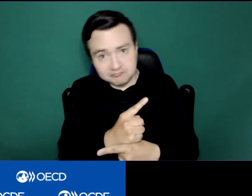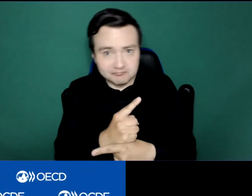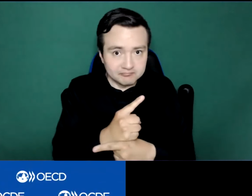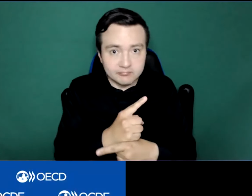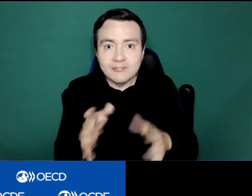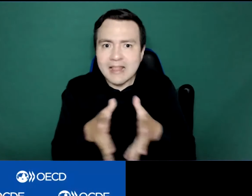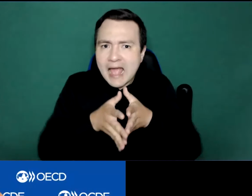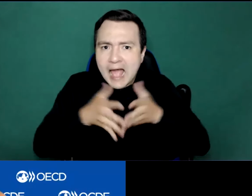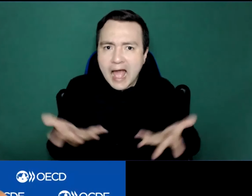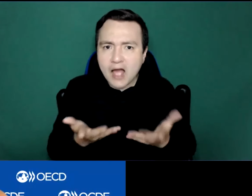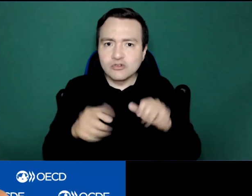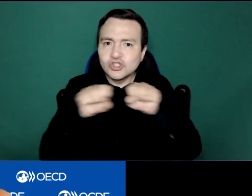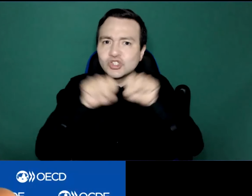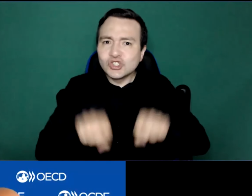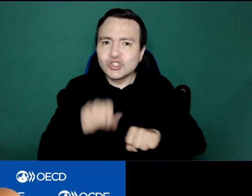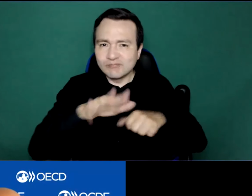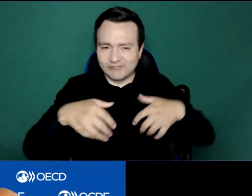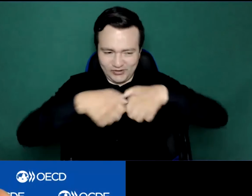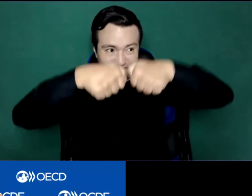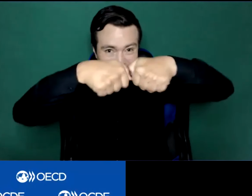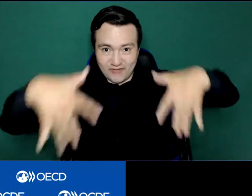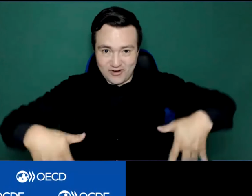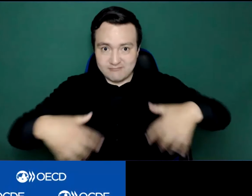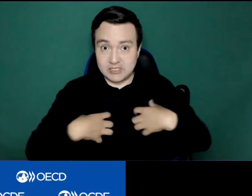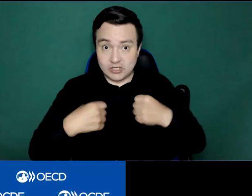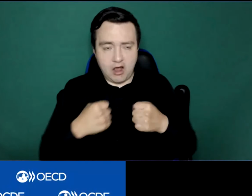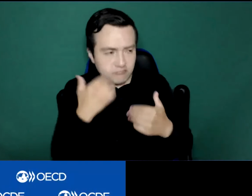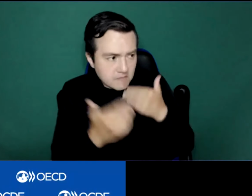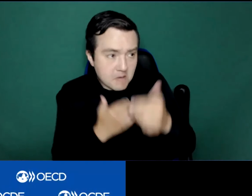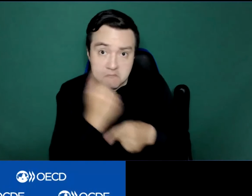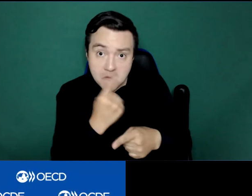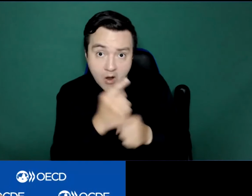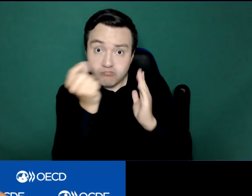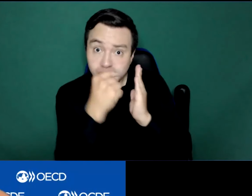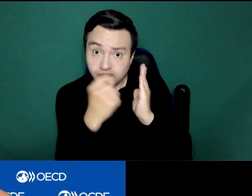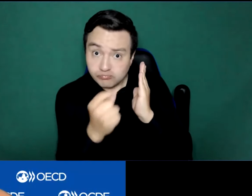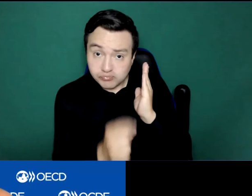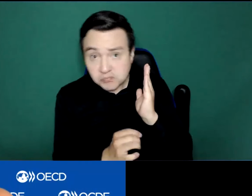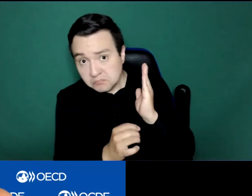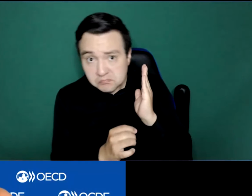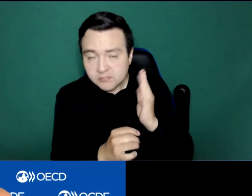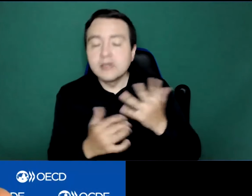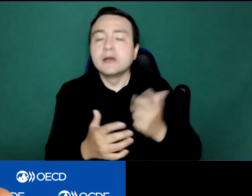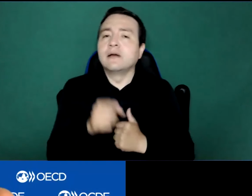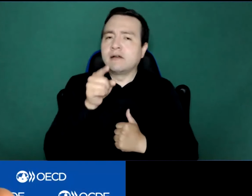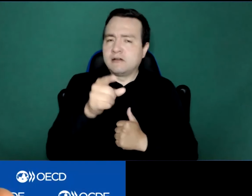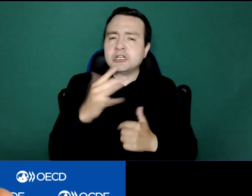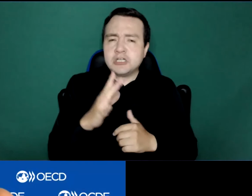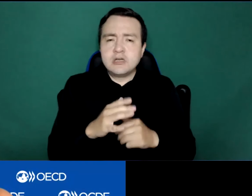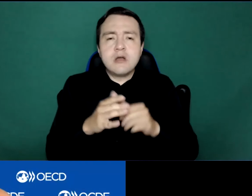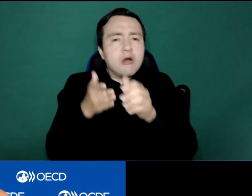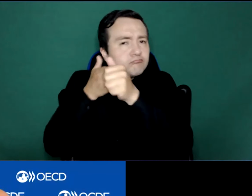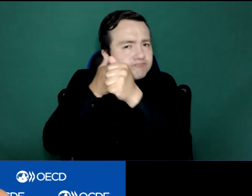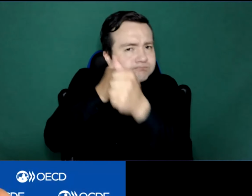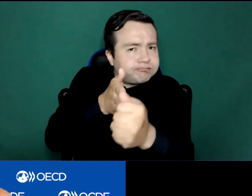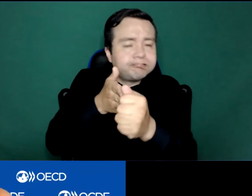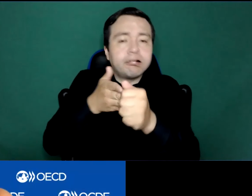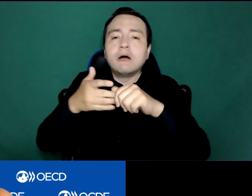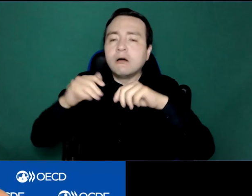providing scientific and policy guidance to countries in the pursuit of high-performing health systems. He's been published in several